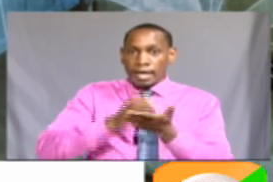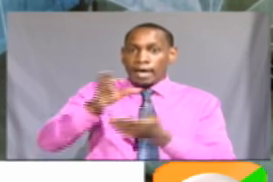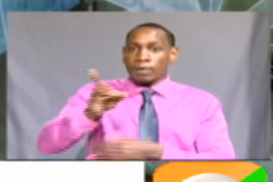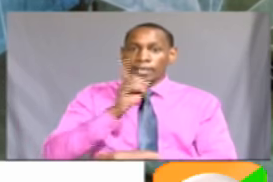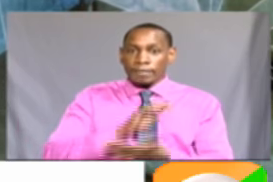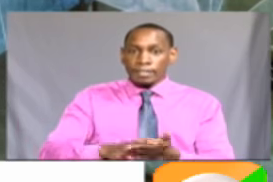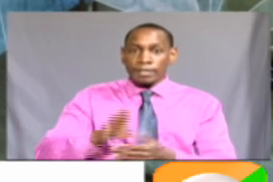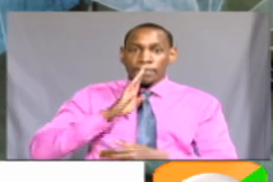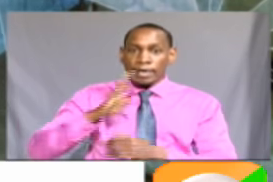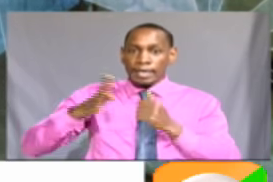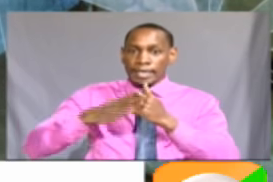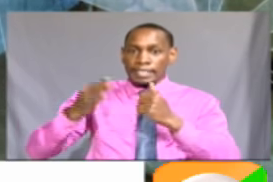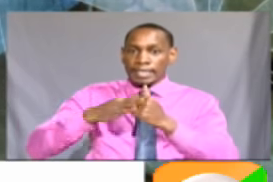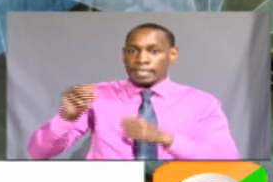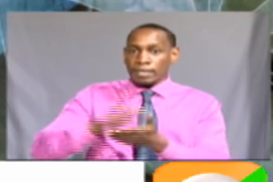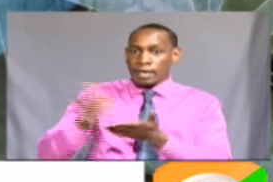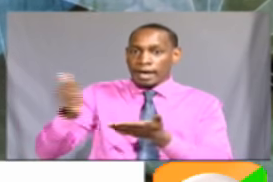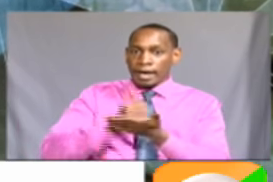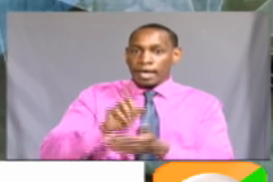allocated 498 million shillings to hire